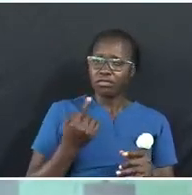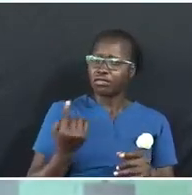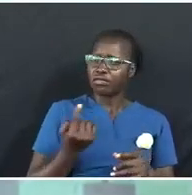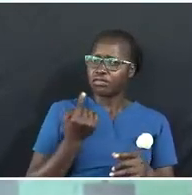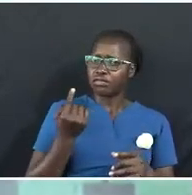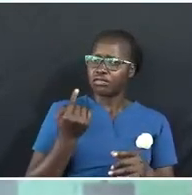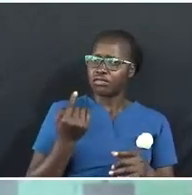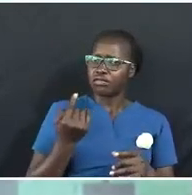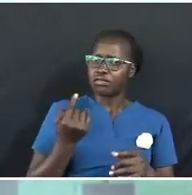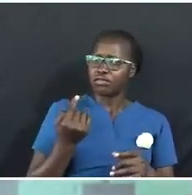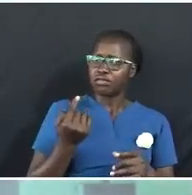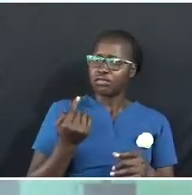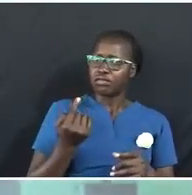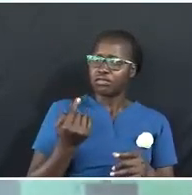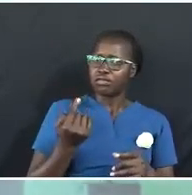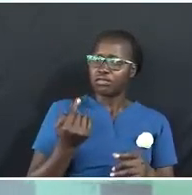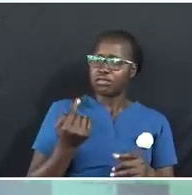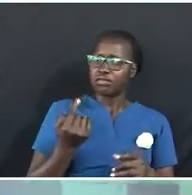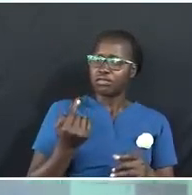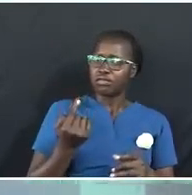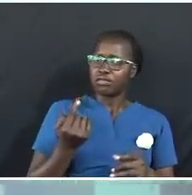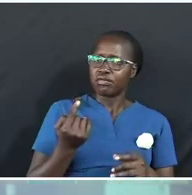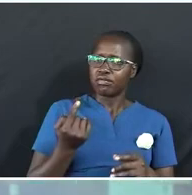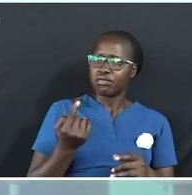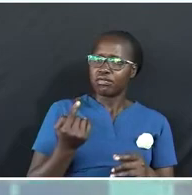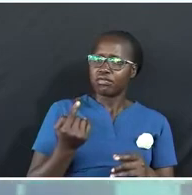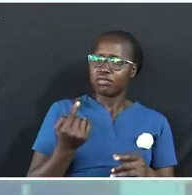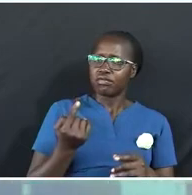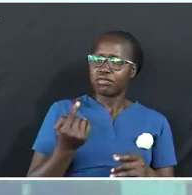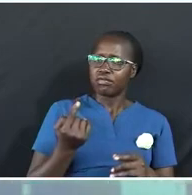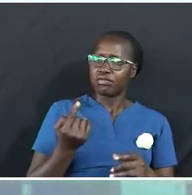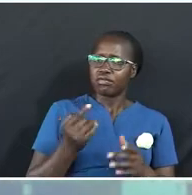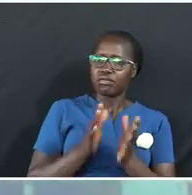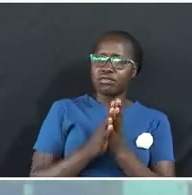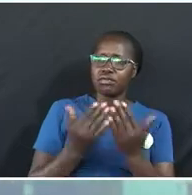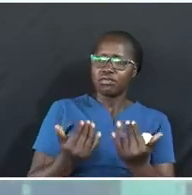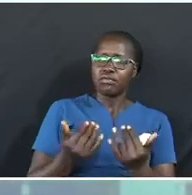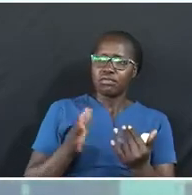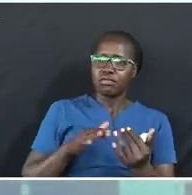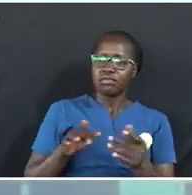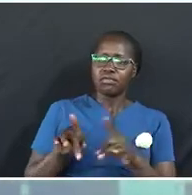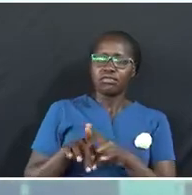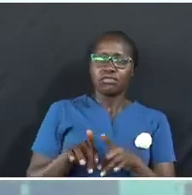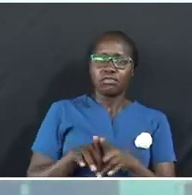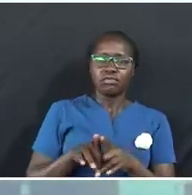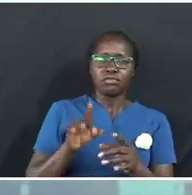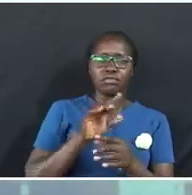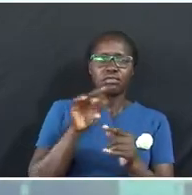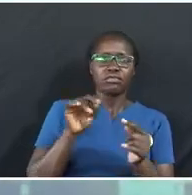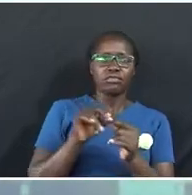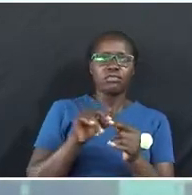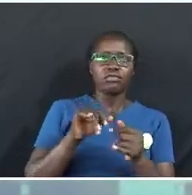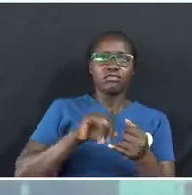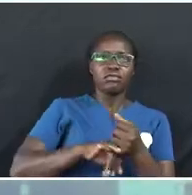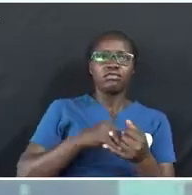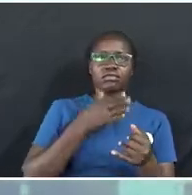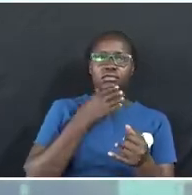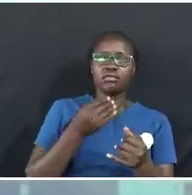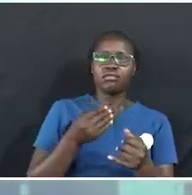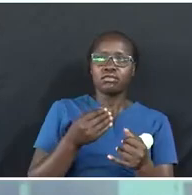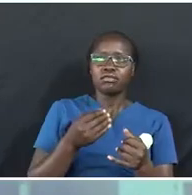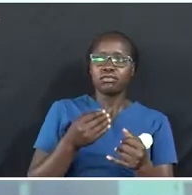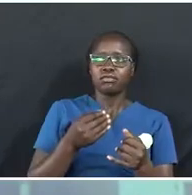who vacated from marrying women. Now women have also vacated marrying men. They have gone